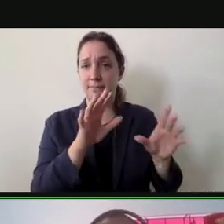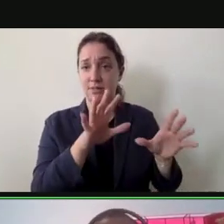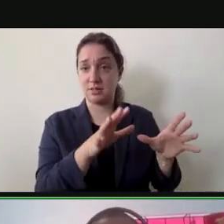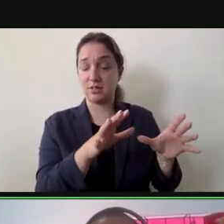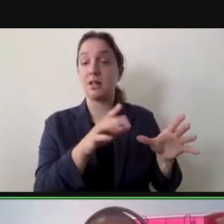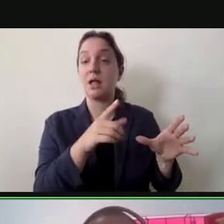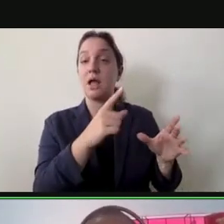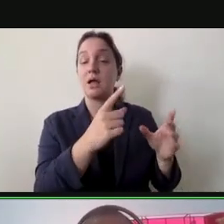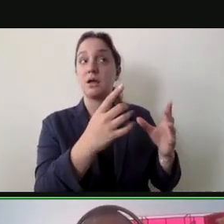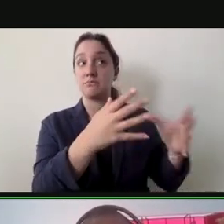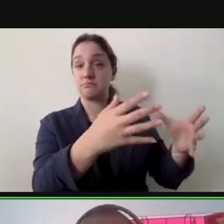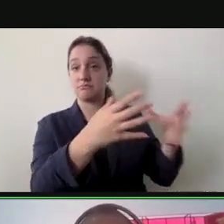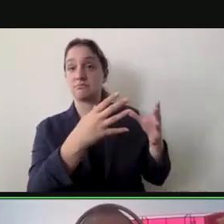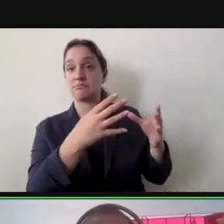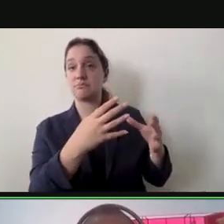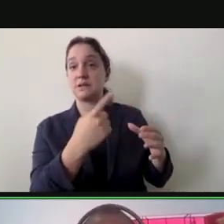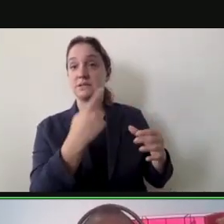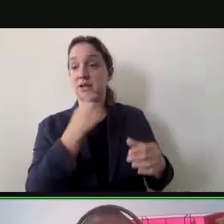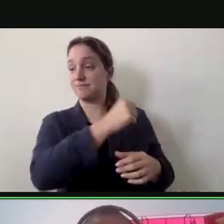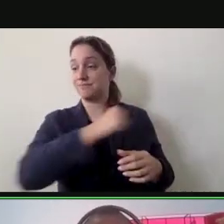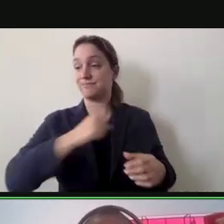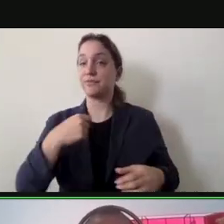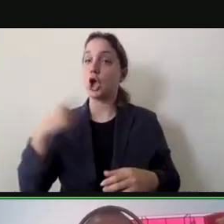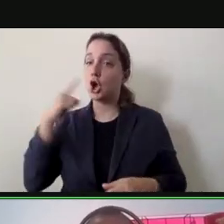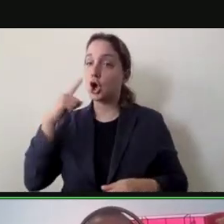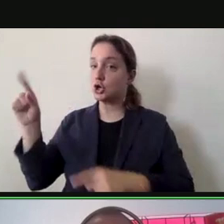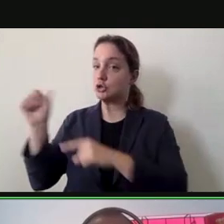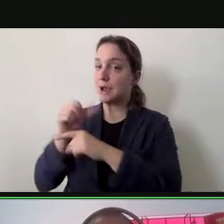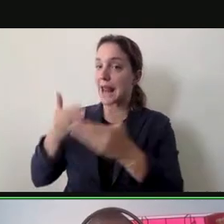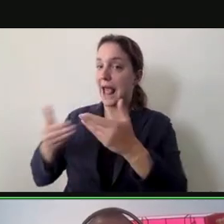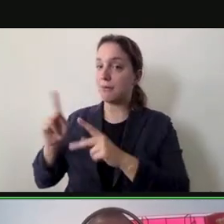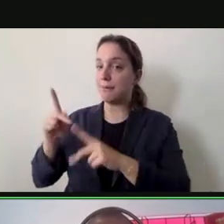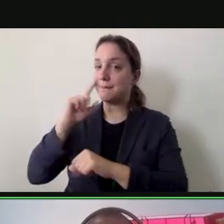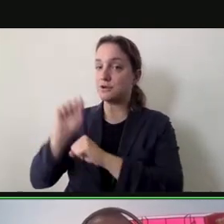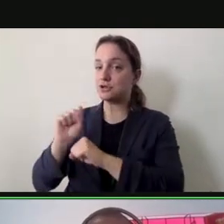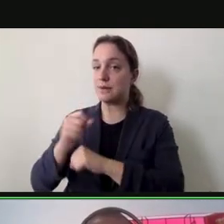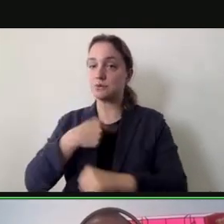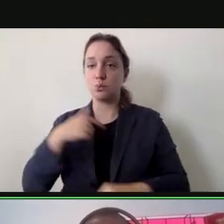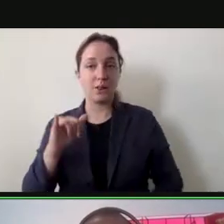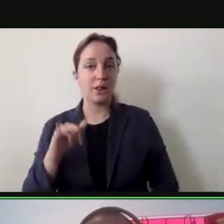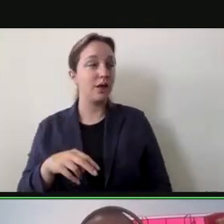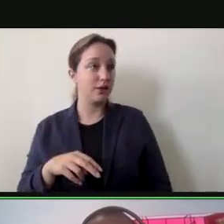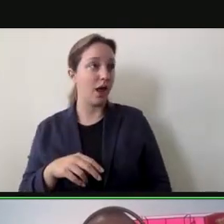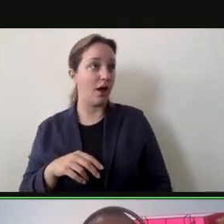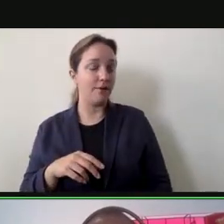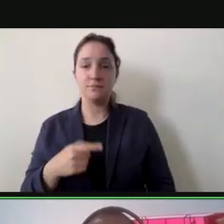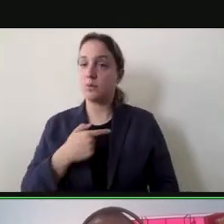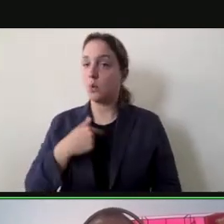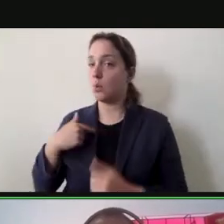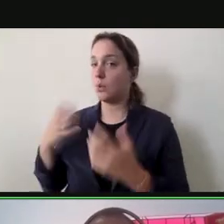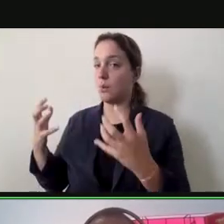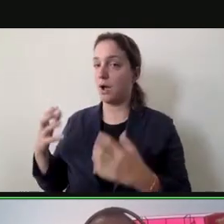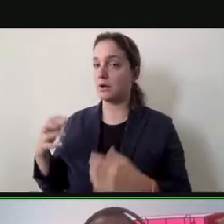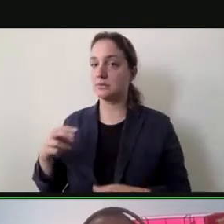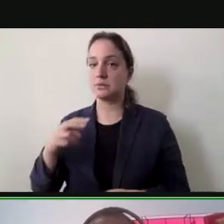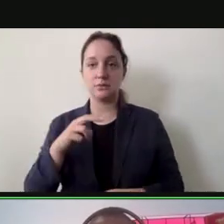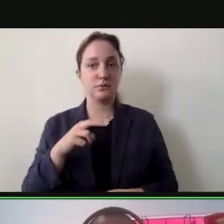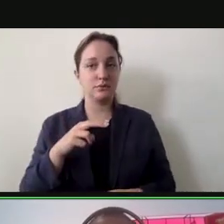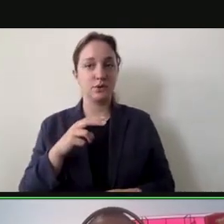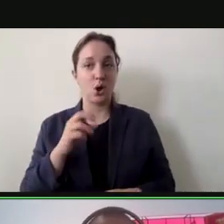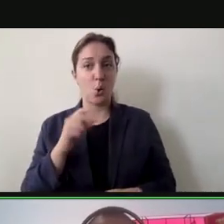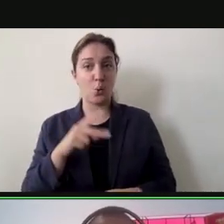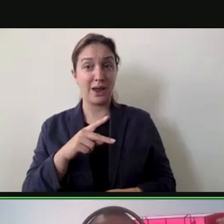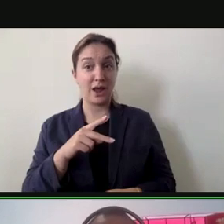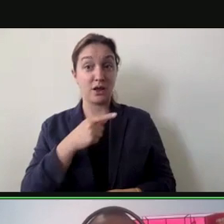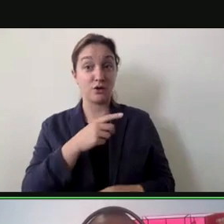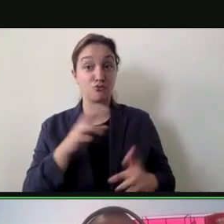came to us and said, look, we hear you guys are training and hiring people for jobs. We're like, yeah. They're like, we want in. And we're like, okay, are you guys